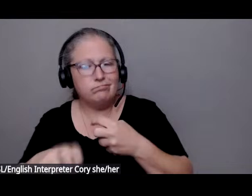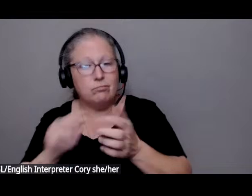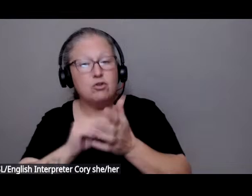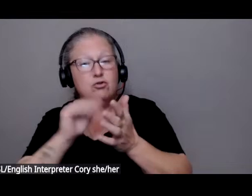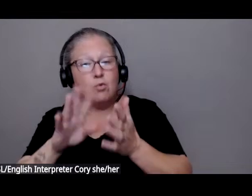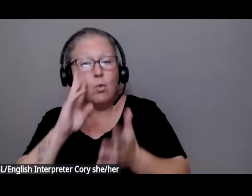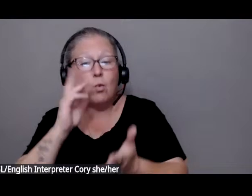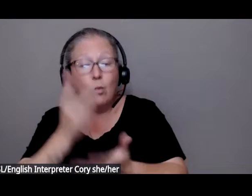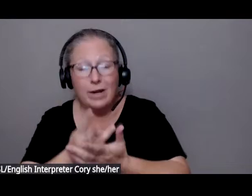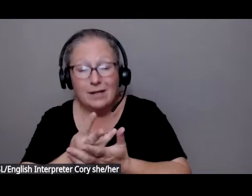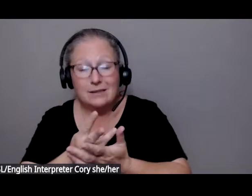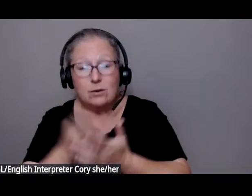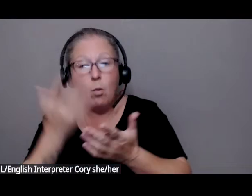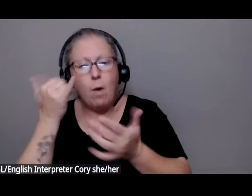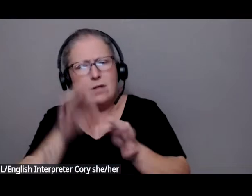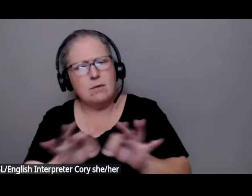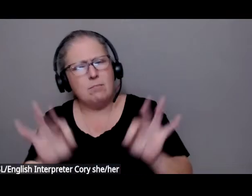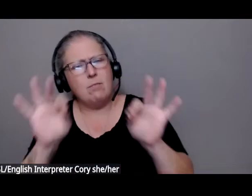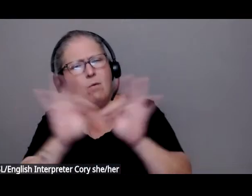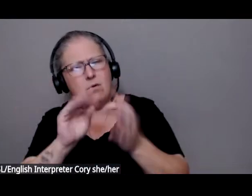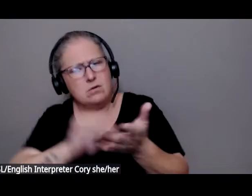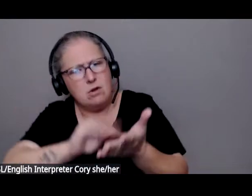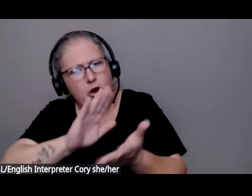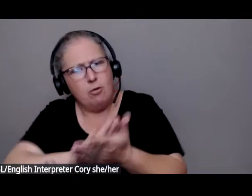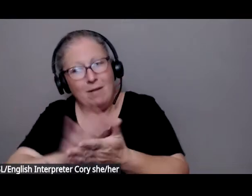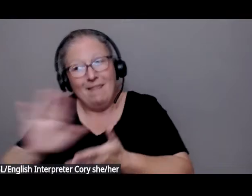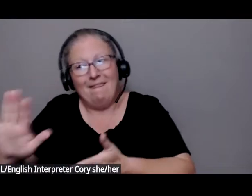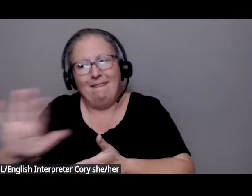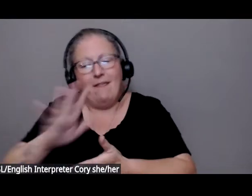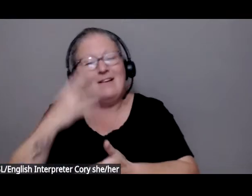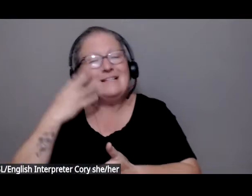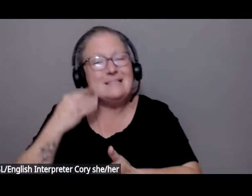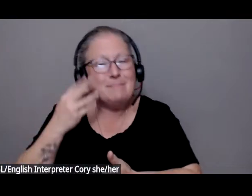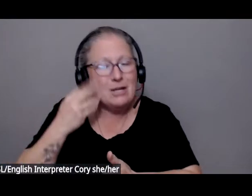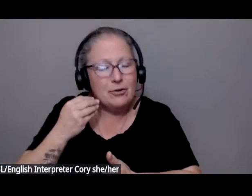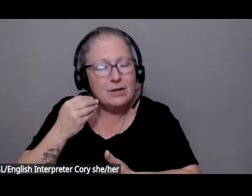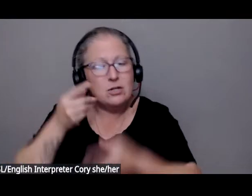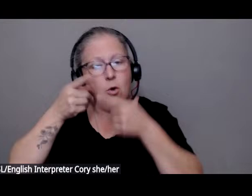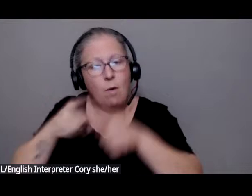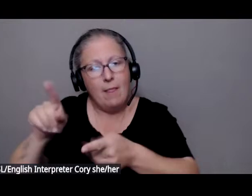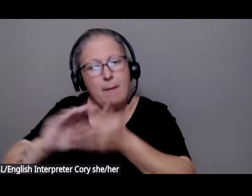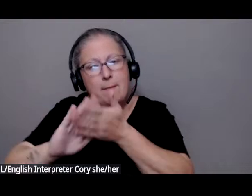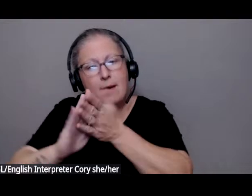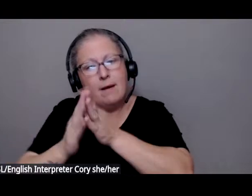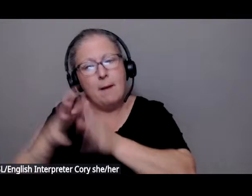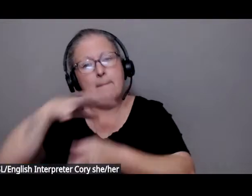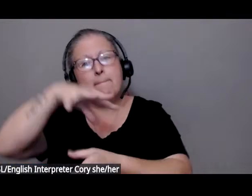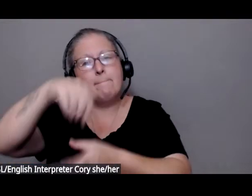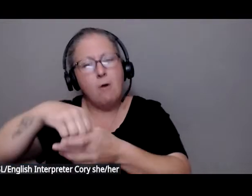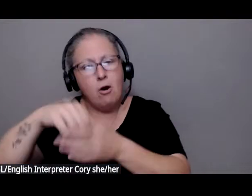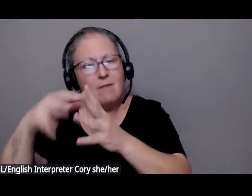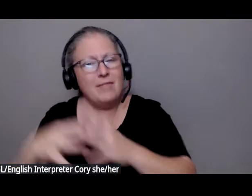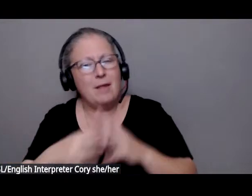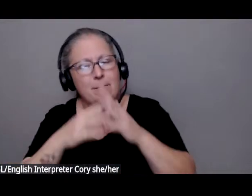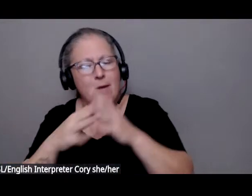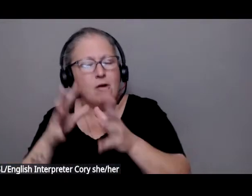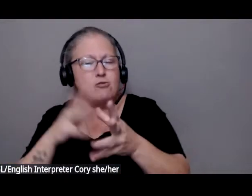witnessed the importance of documenting their own experiences as they become part of the American